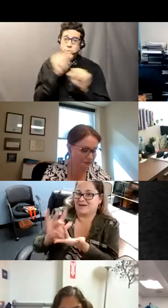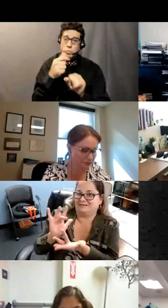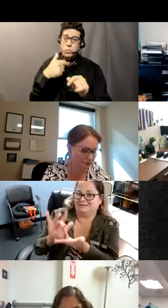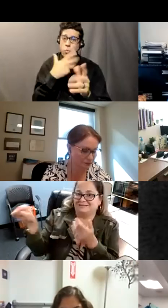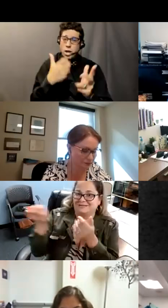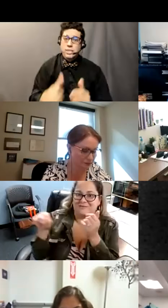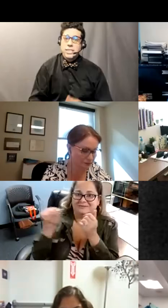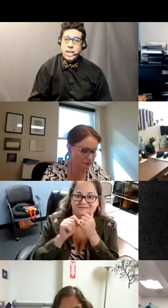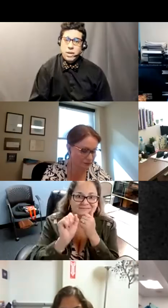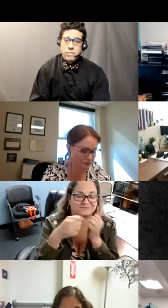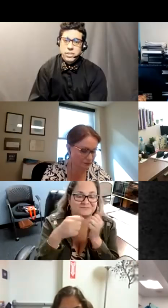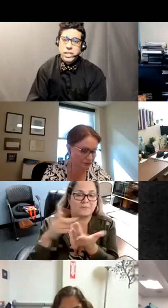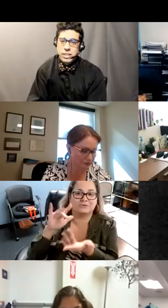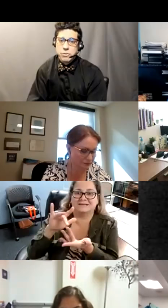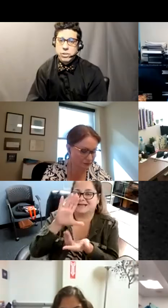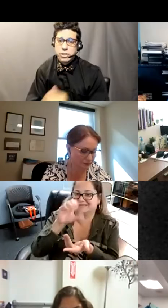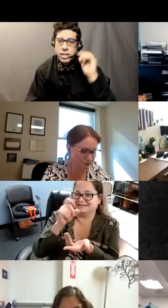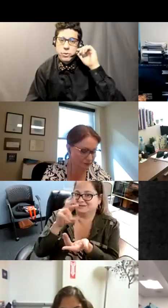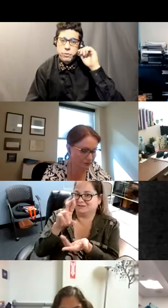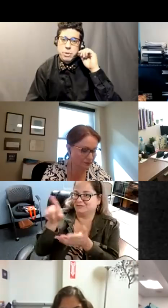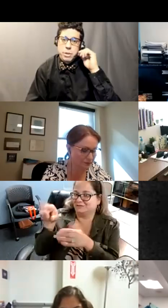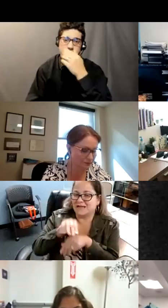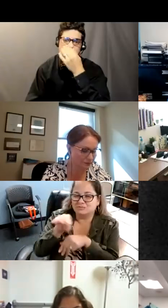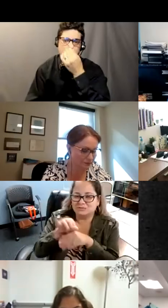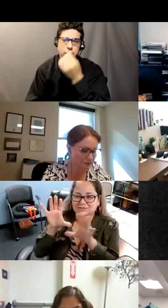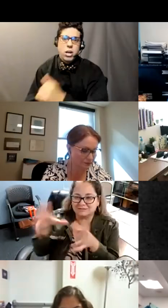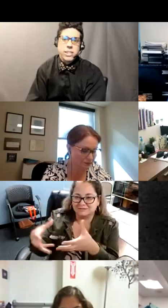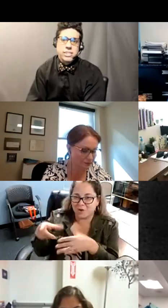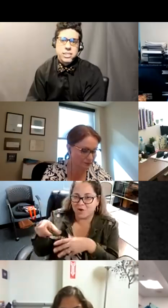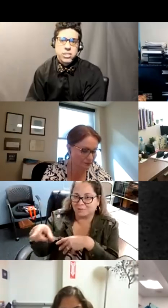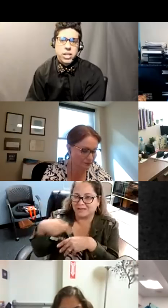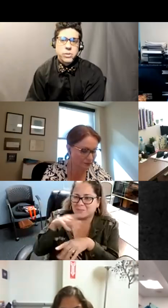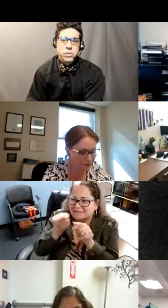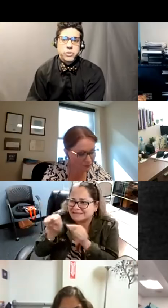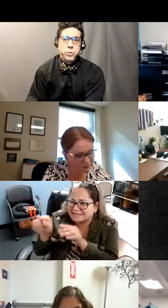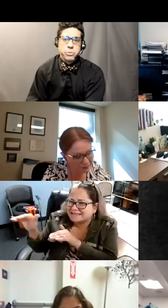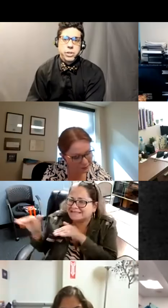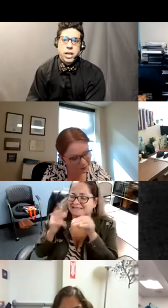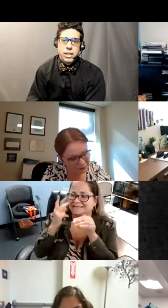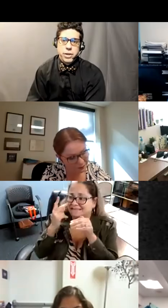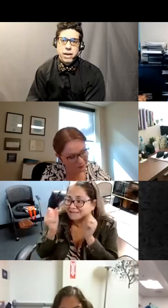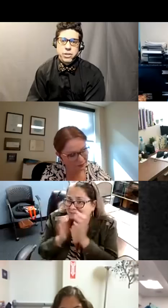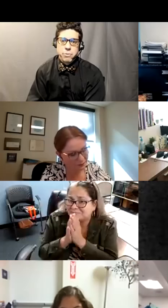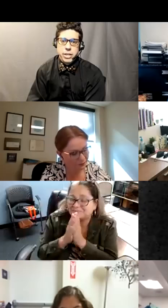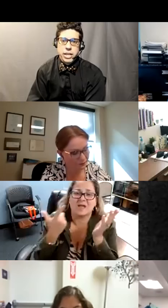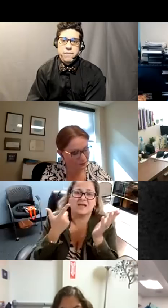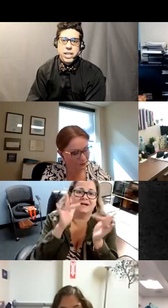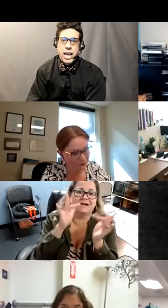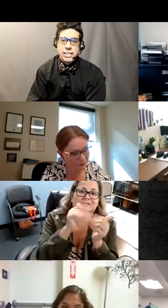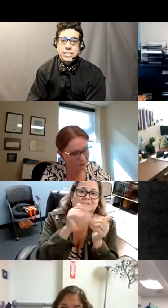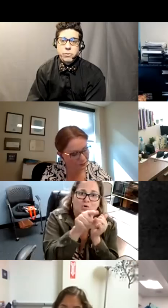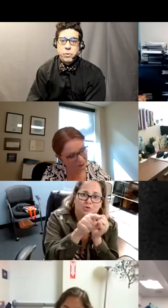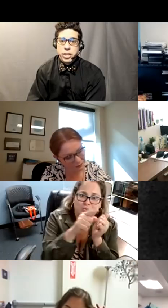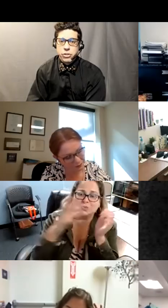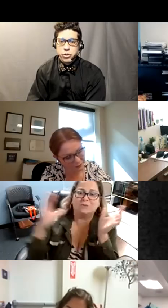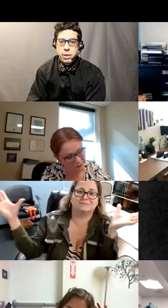And I know that a couple of my Yeah, I'll staff definitely connect with a few people. I'll contact CSDR counseling group that we have, their committee,